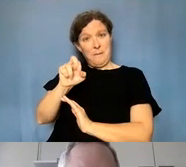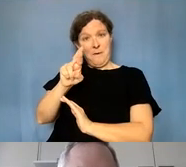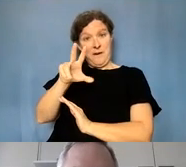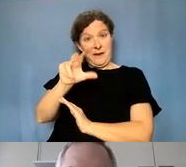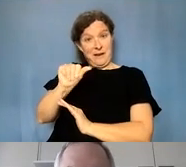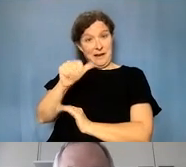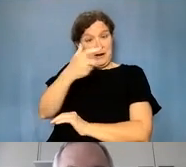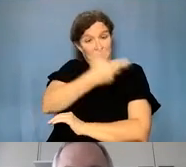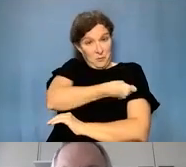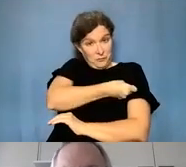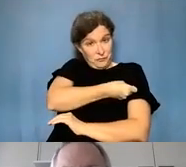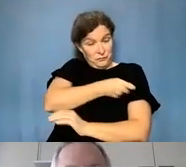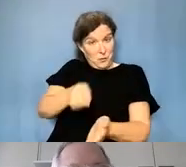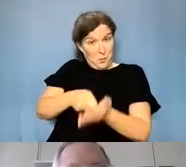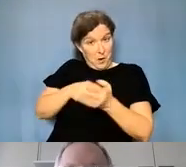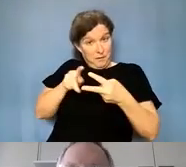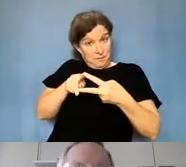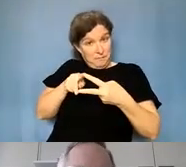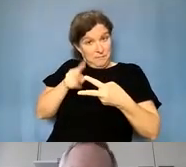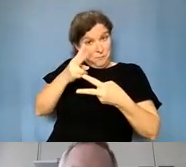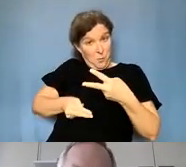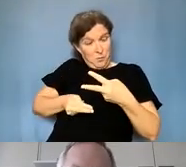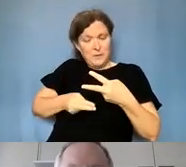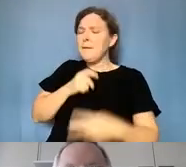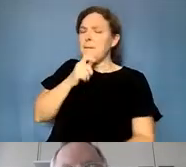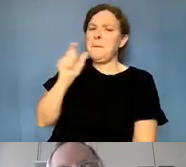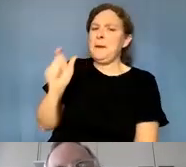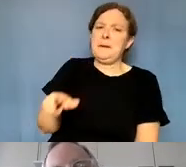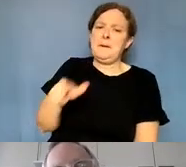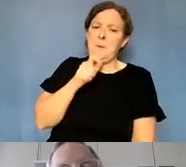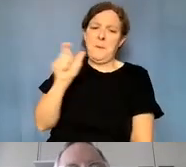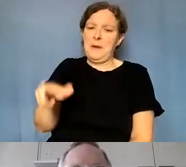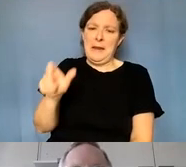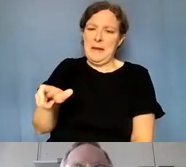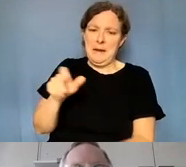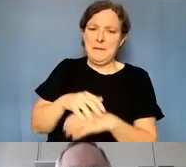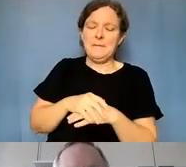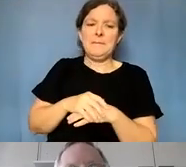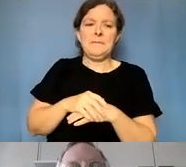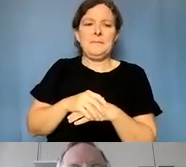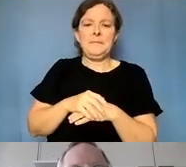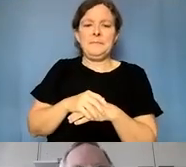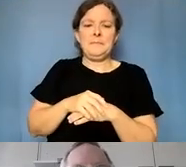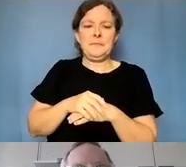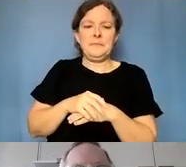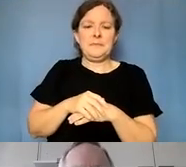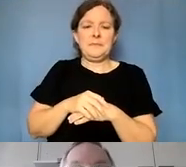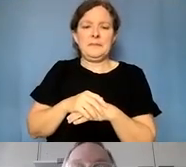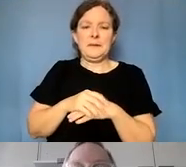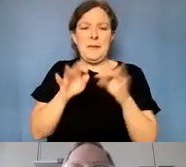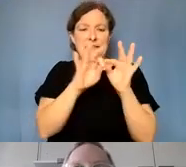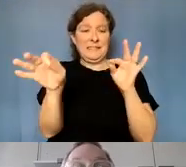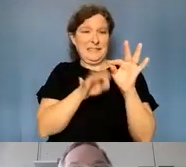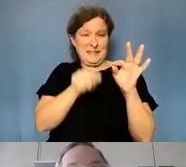to bullet point 2 on the slide? No, they don't. So I didn't, in the written slide, I didn't